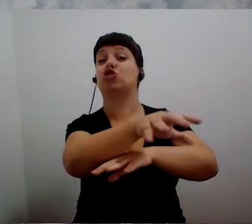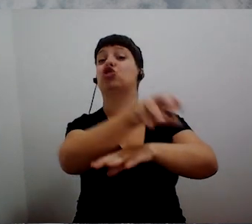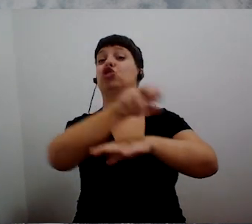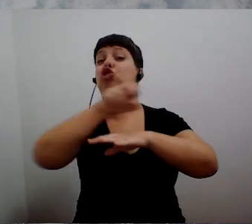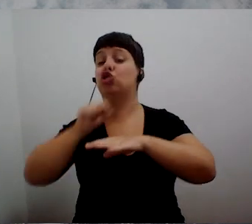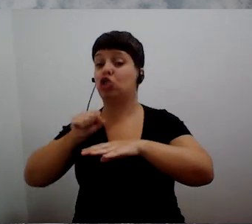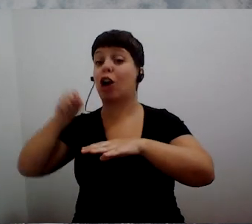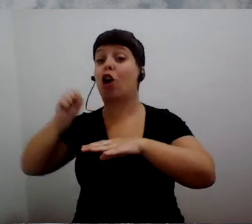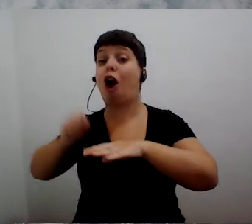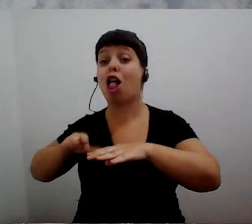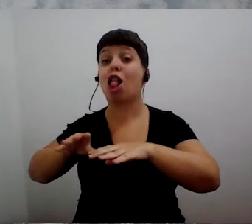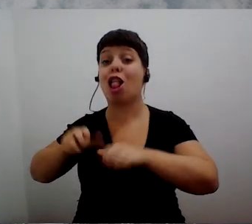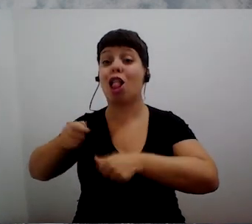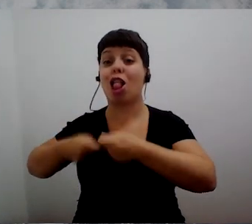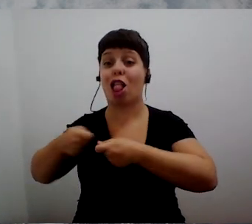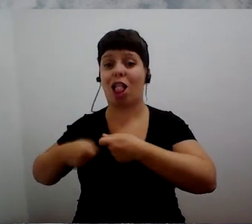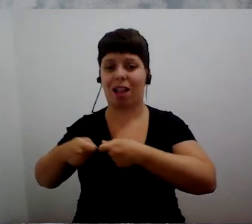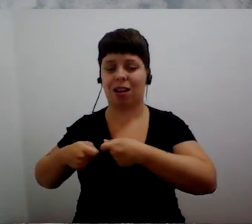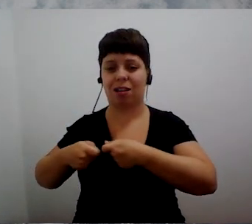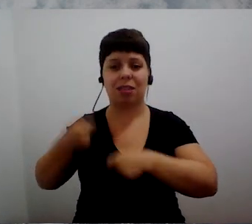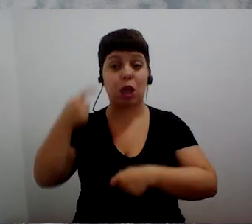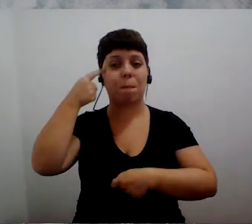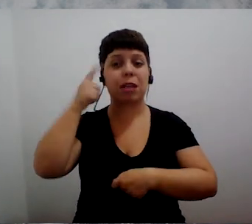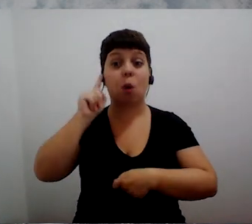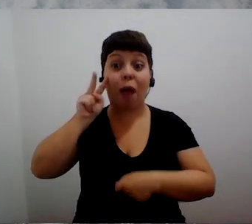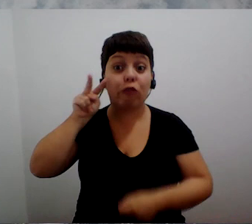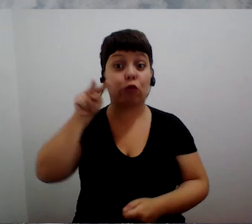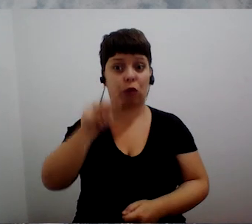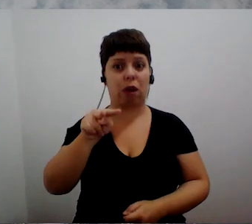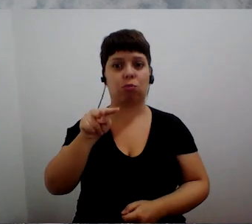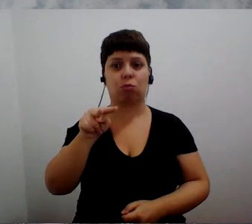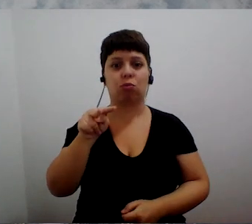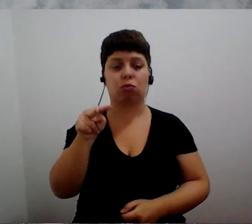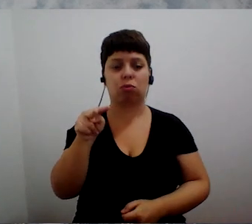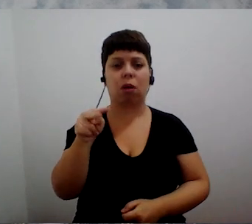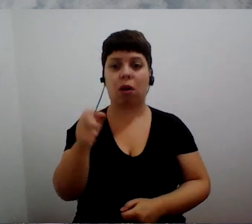this again in the economy, not in the environment. I think